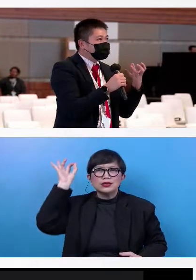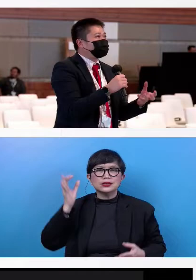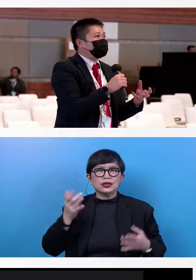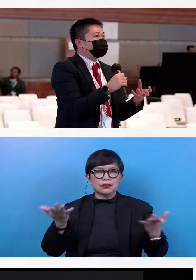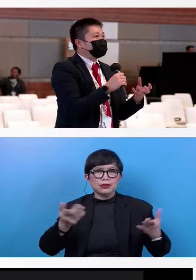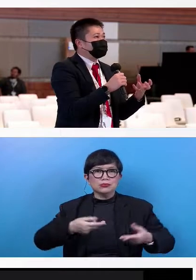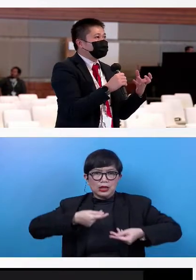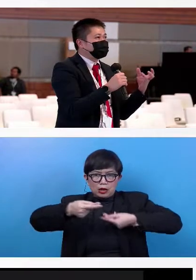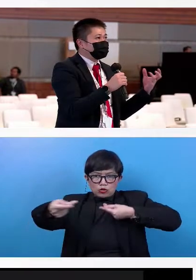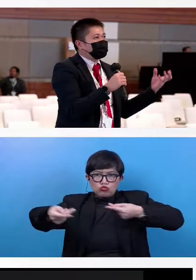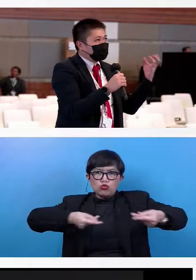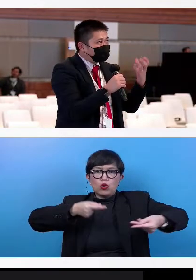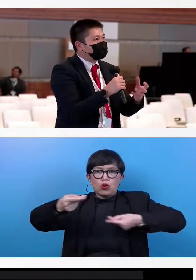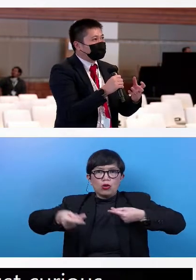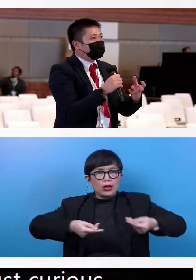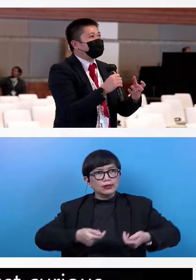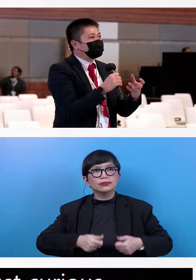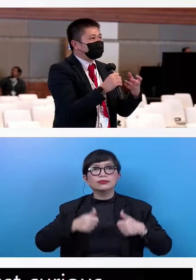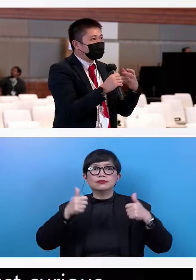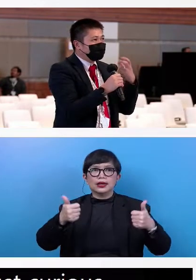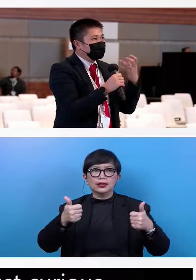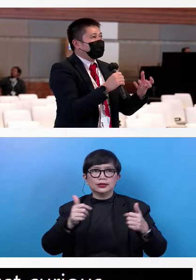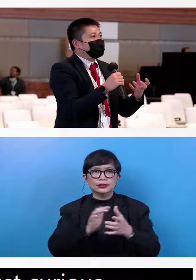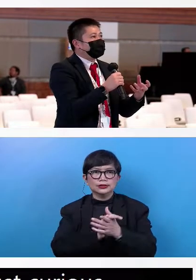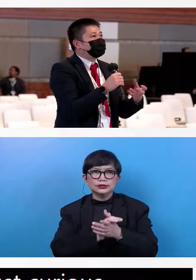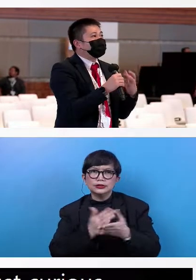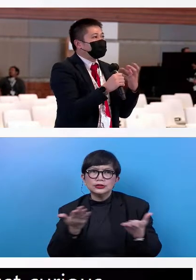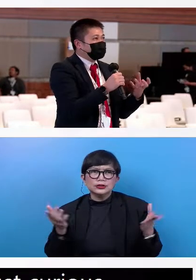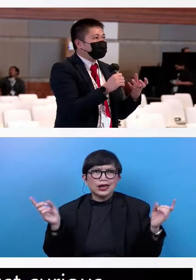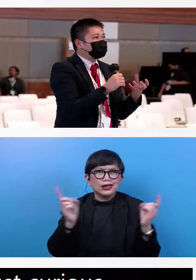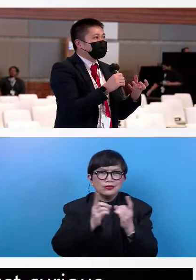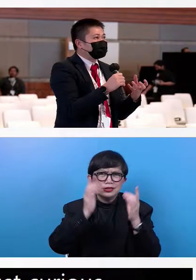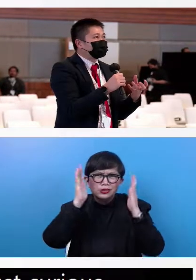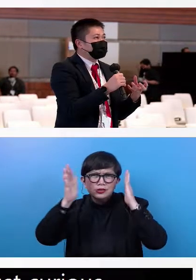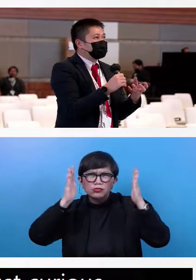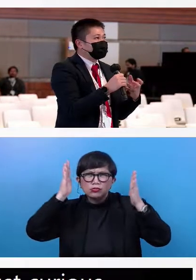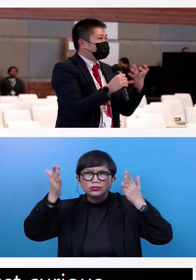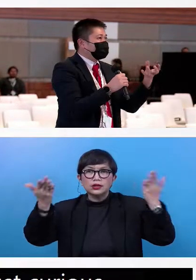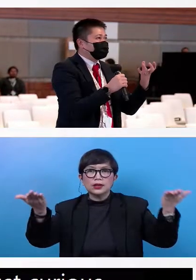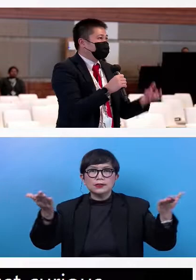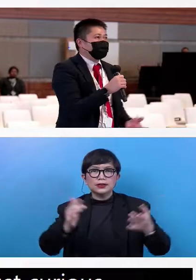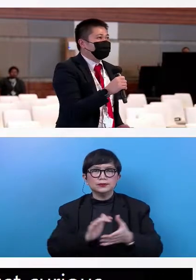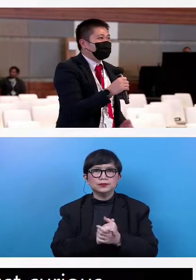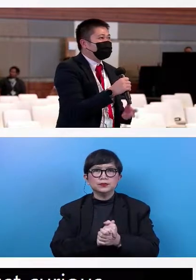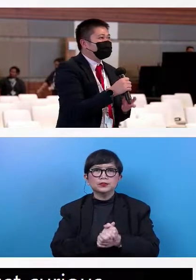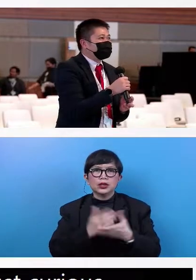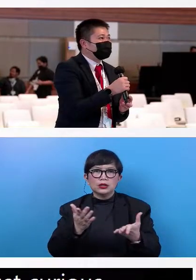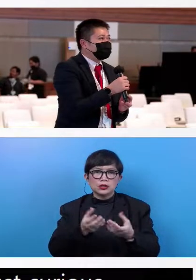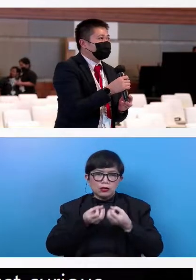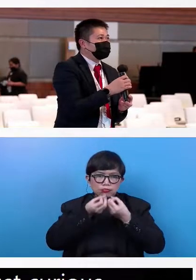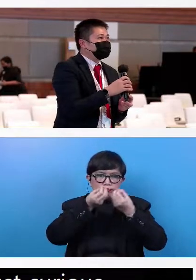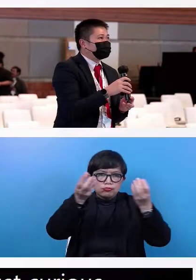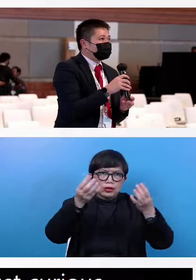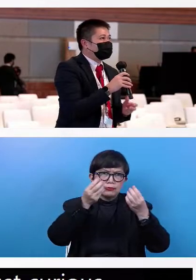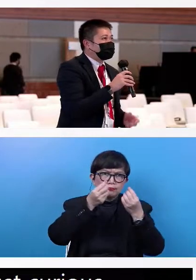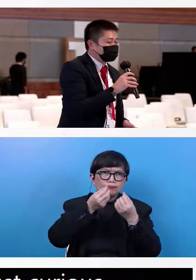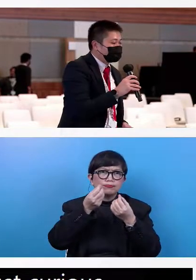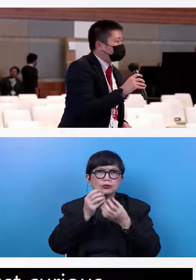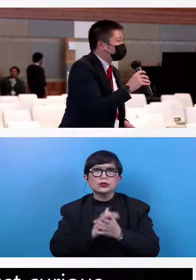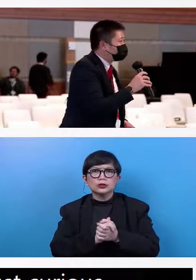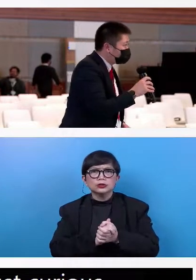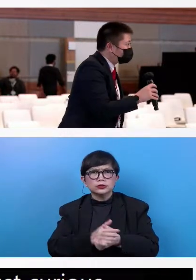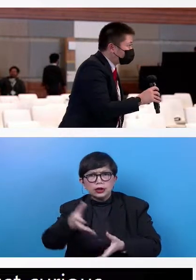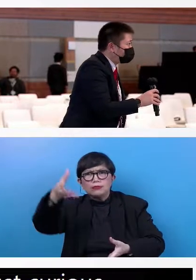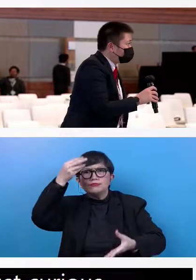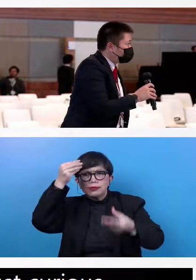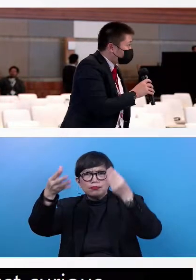of situations to get on the ground and provide the insights, and if you help to share a bit of your experience on that. Thanks,